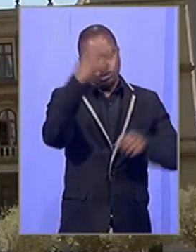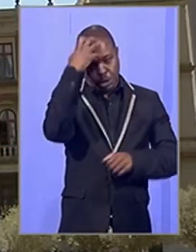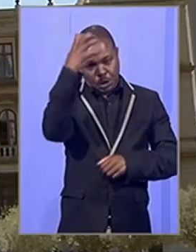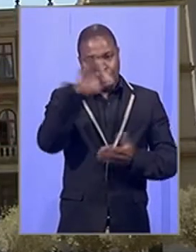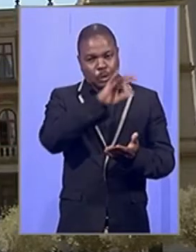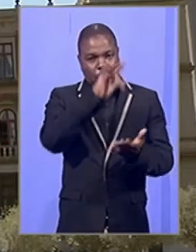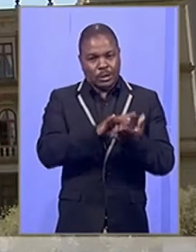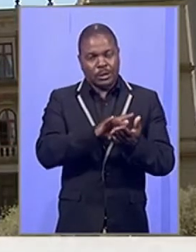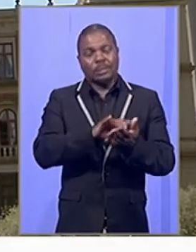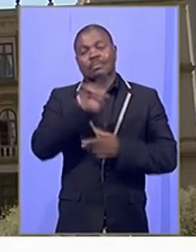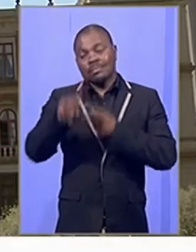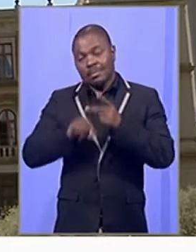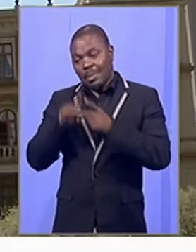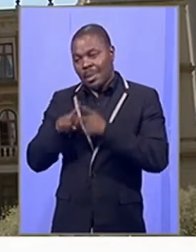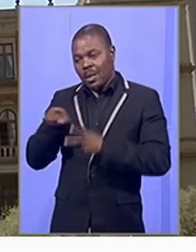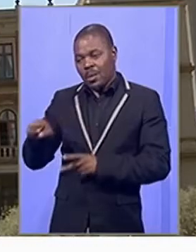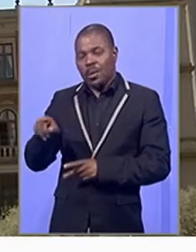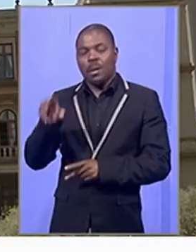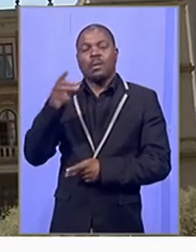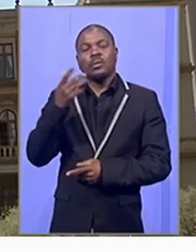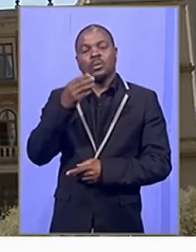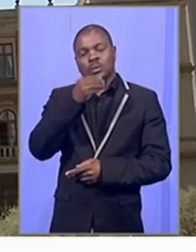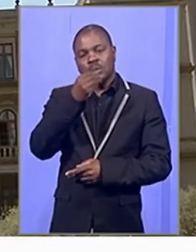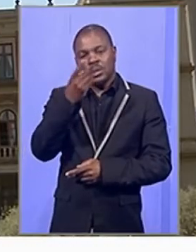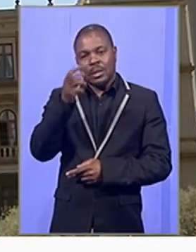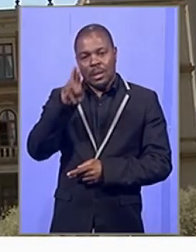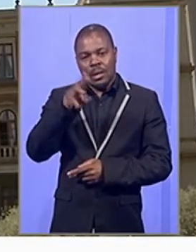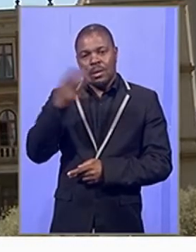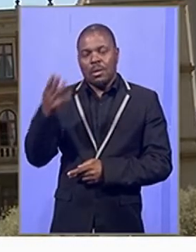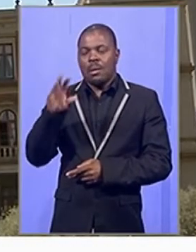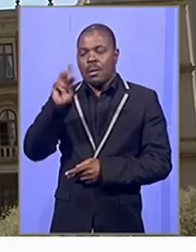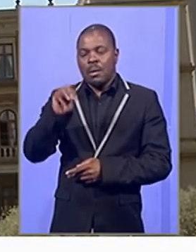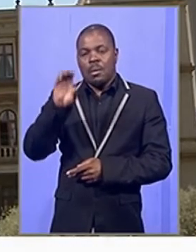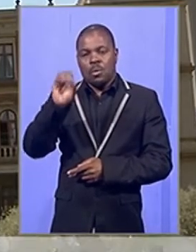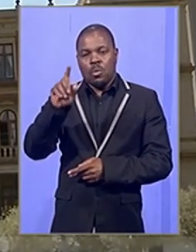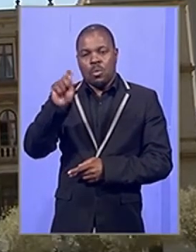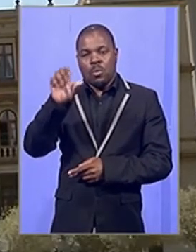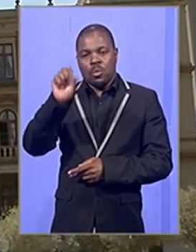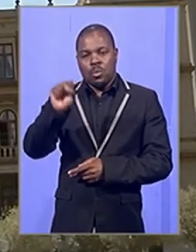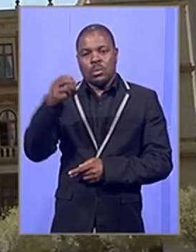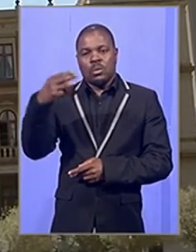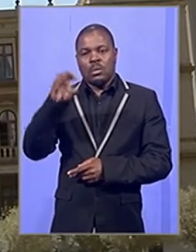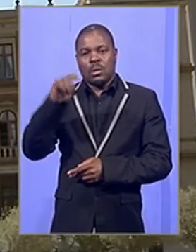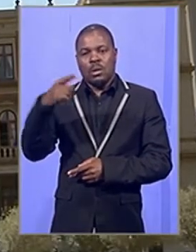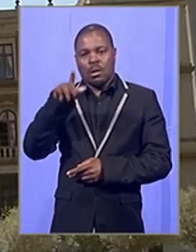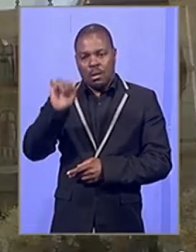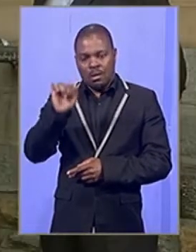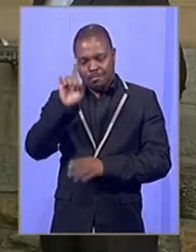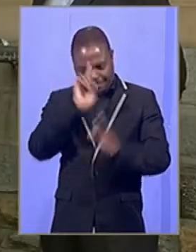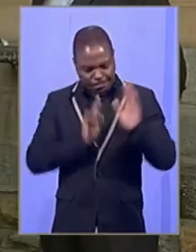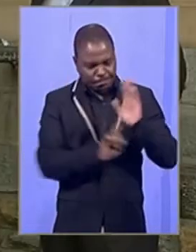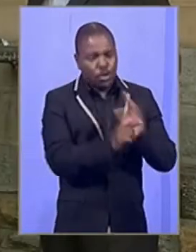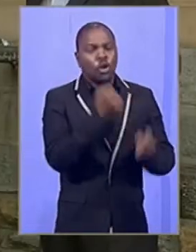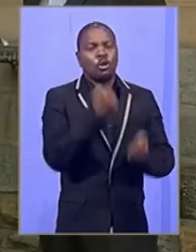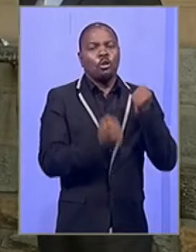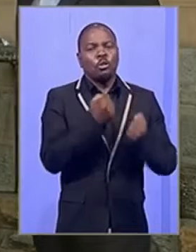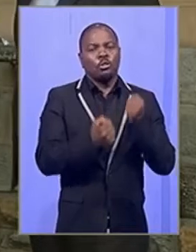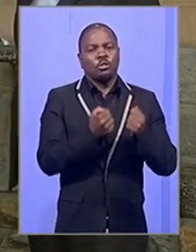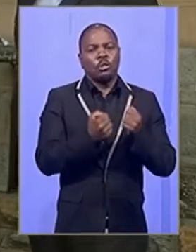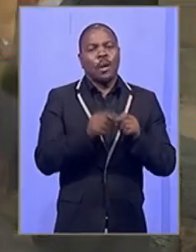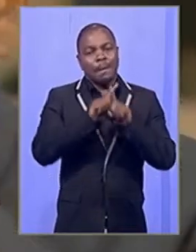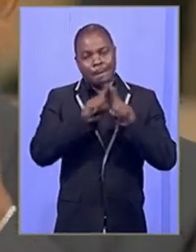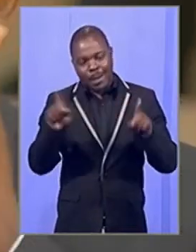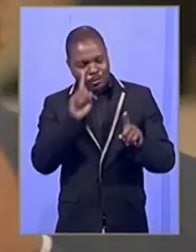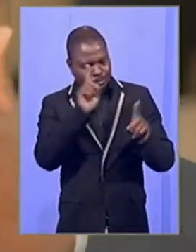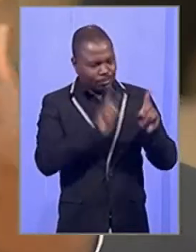gore ngaka Mathole Motshekga yo a hlokometšego Masalanabo a kitimele kgorontsheko. Eupša maitekelo a